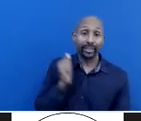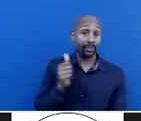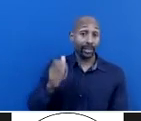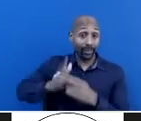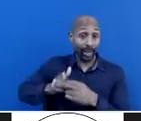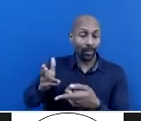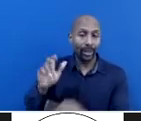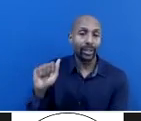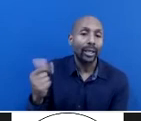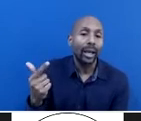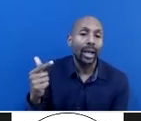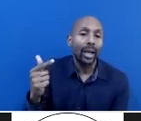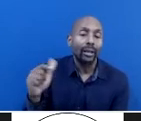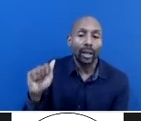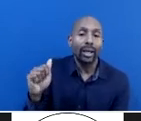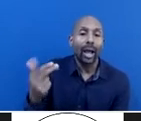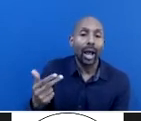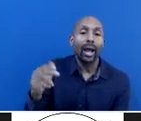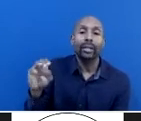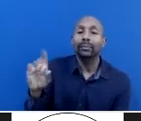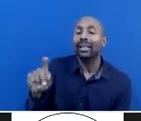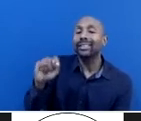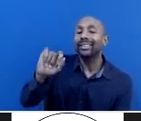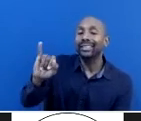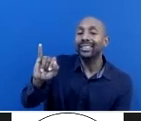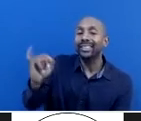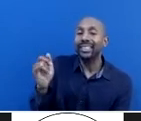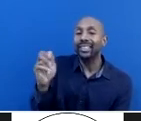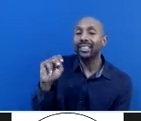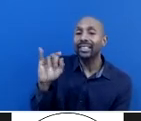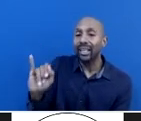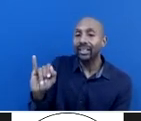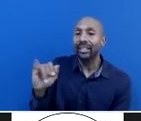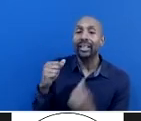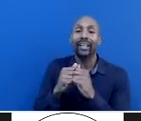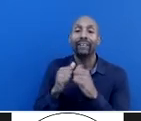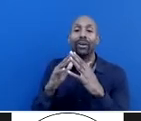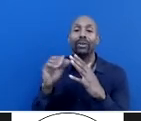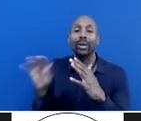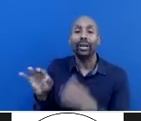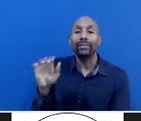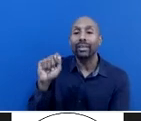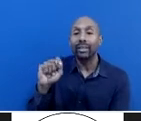that the greatest form of disbelief is thinking that your own individuated nafs is a real thing.